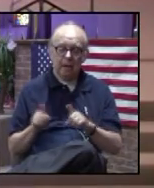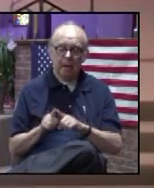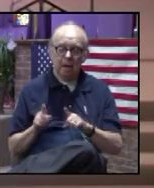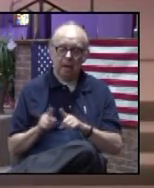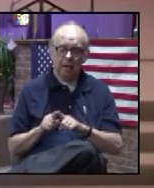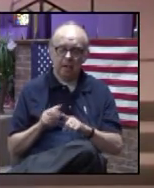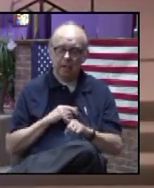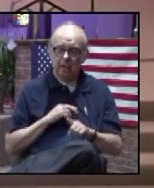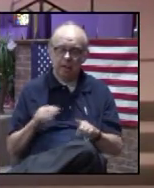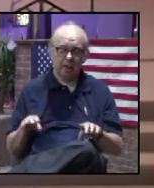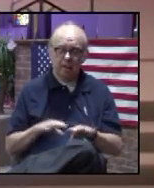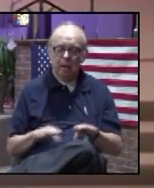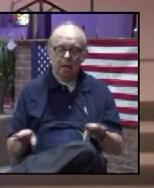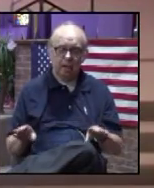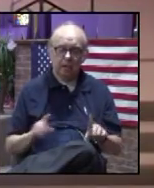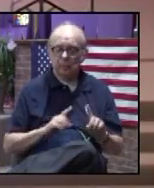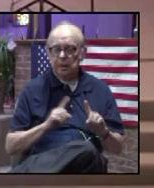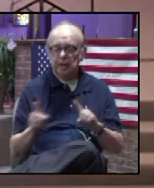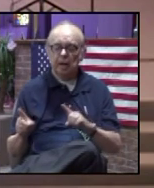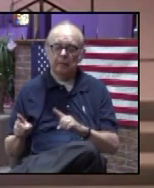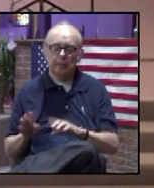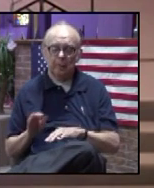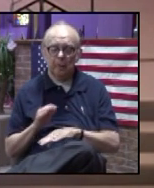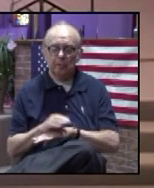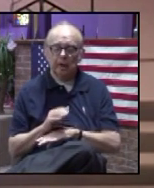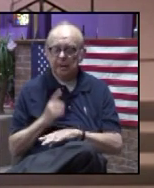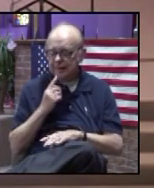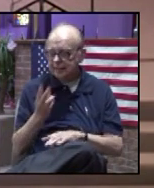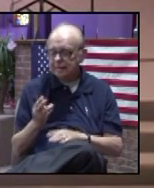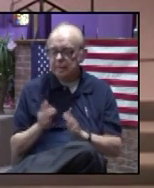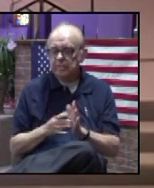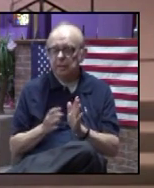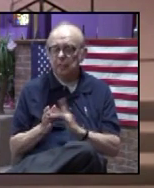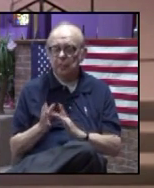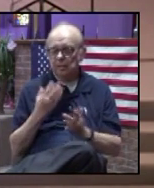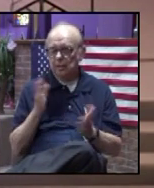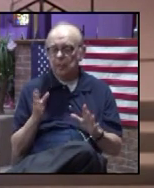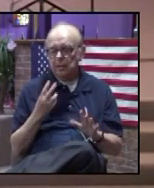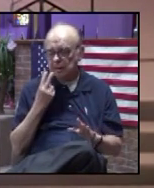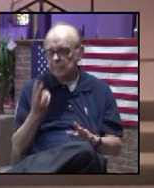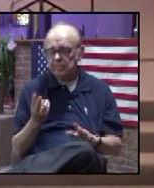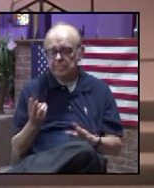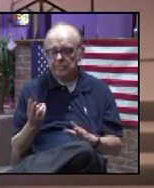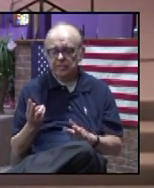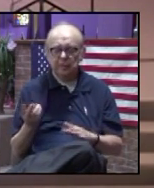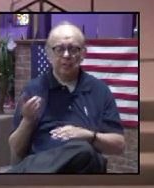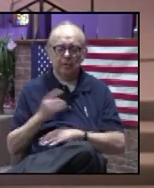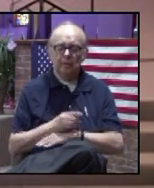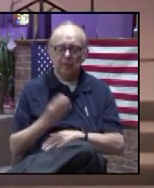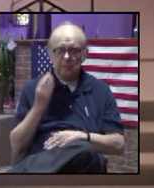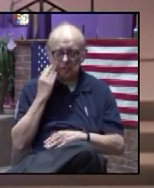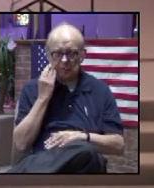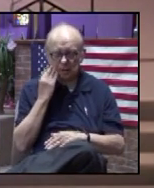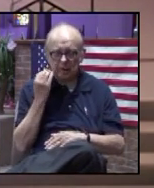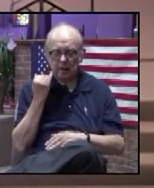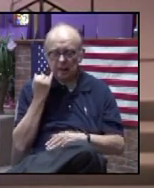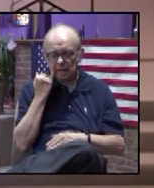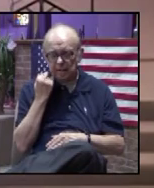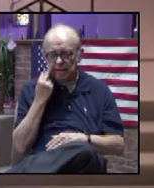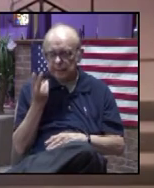as Nicodemus when he came by night to see Jesus. He didn't want to be seen in the day because he knew that